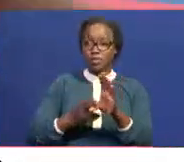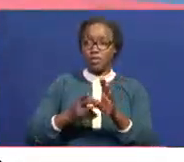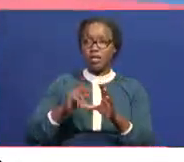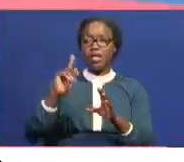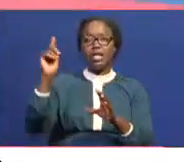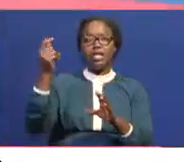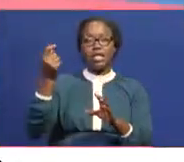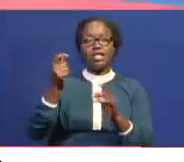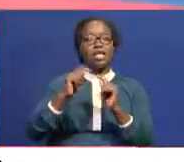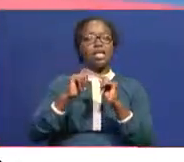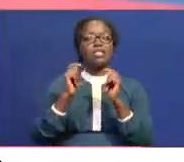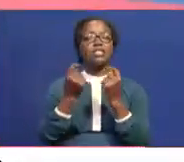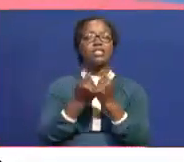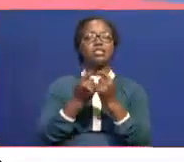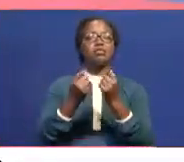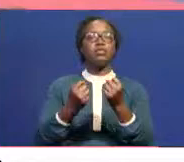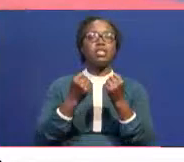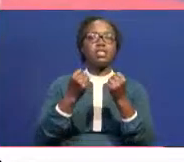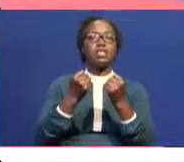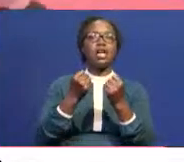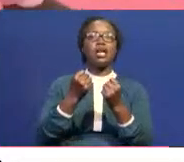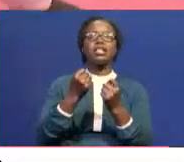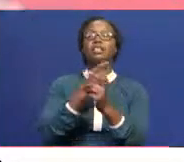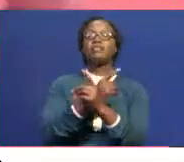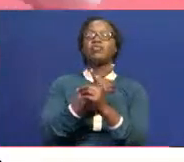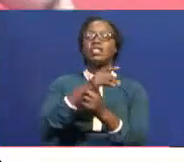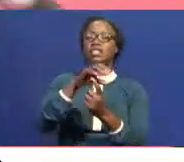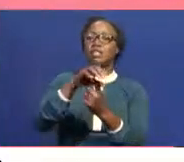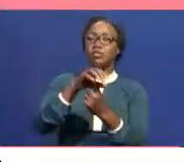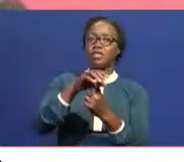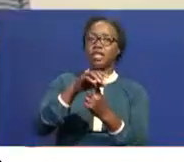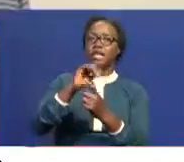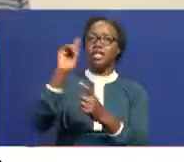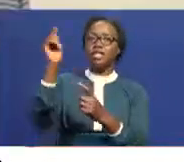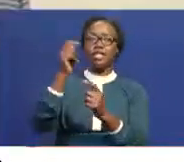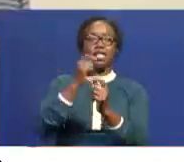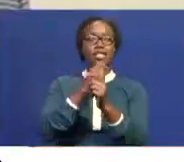Kenya almaarufu Jasiri ndio mabingwa watetezi. The Kenya team